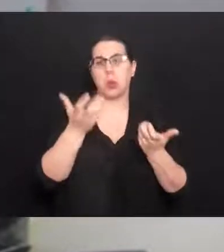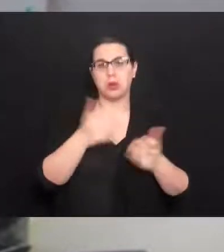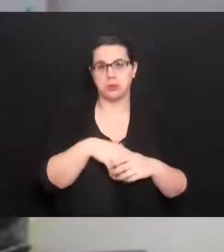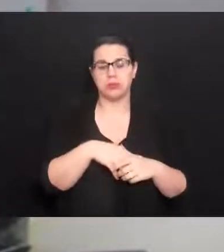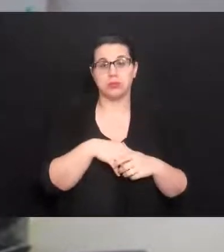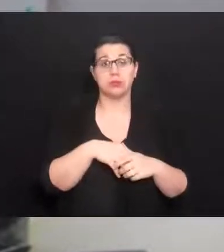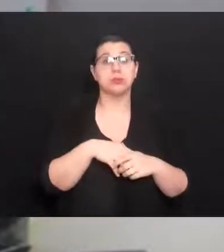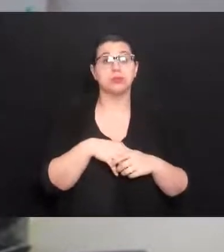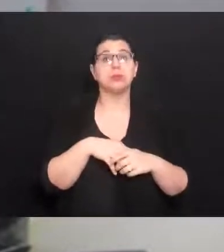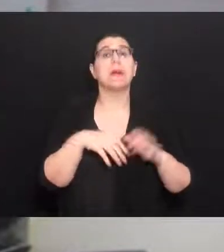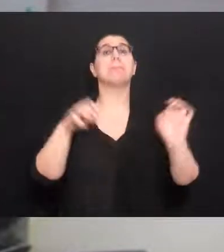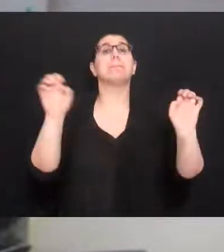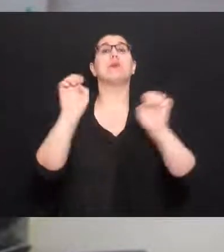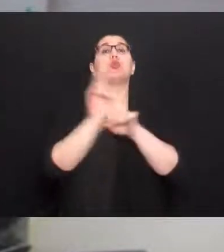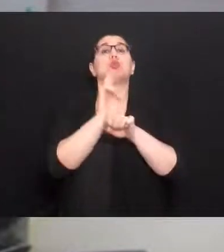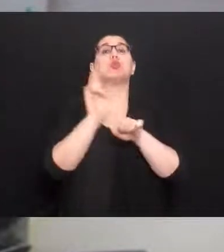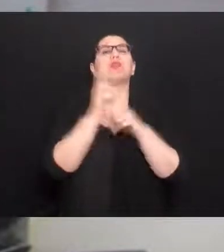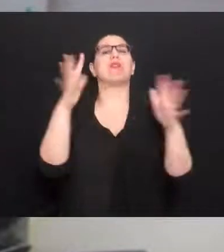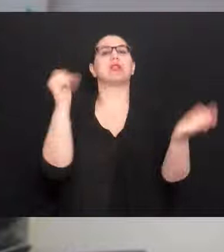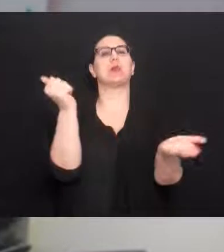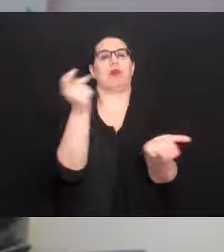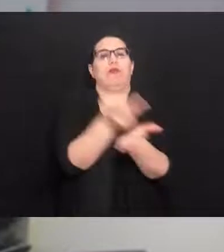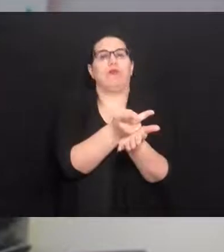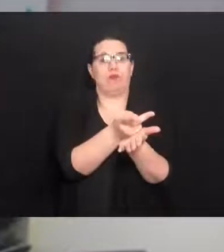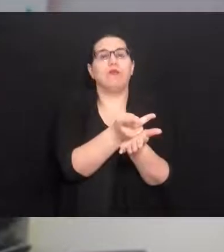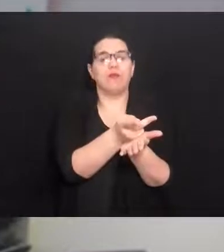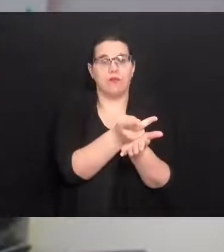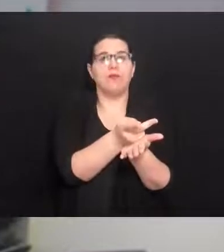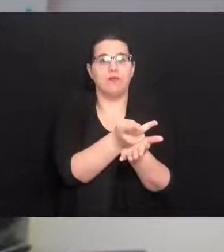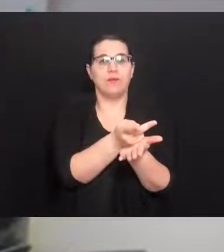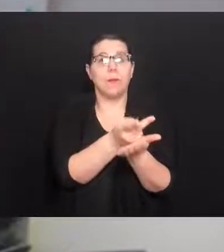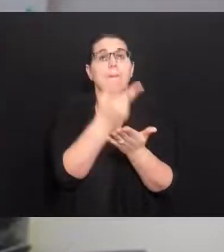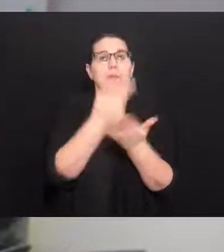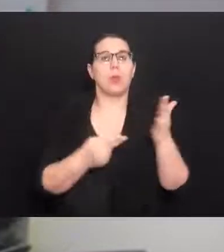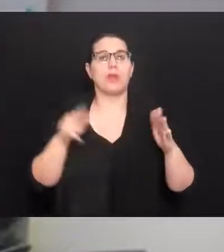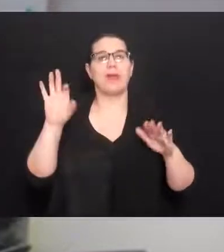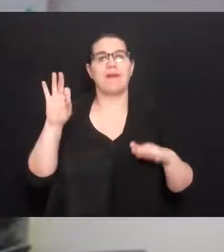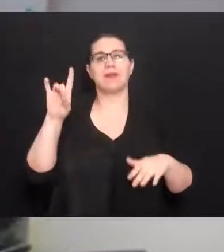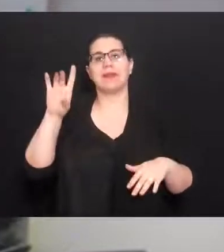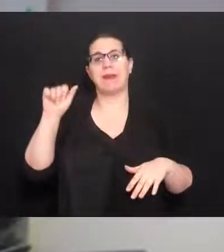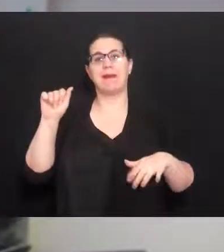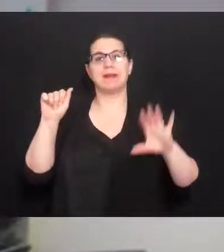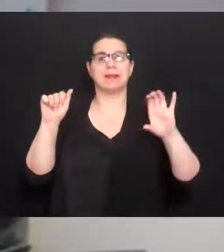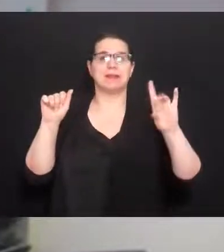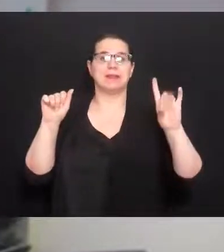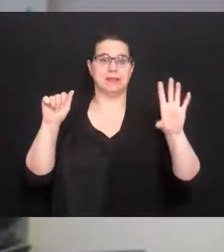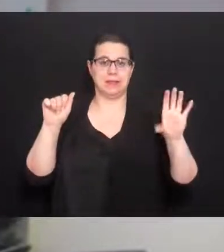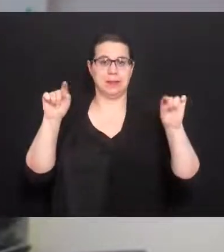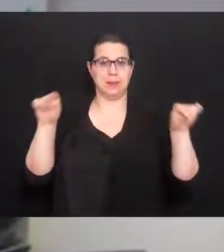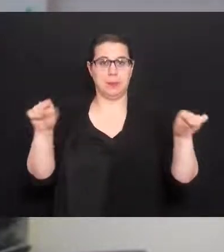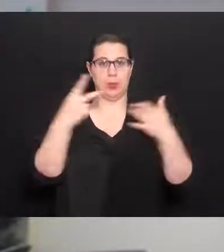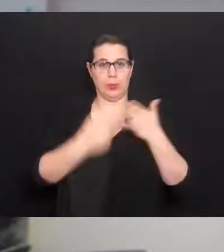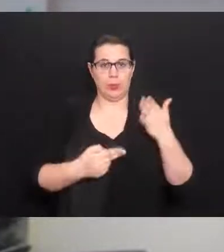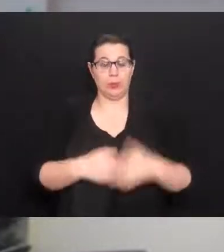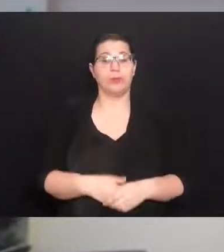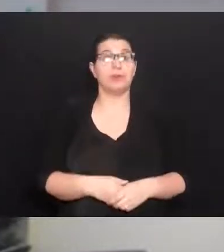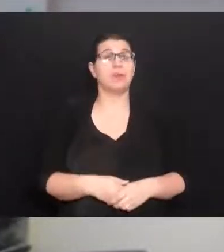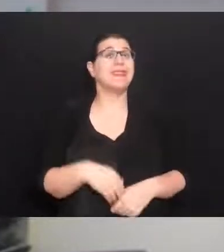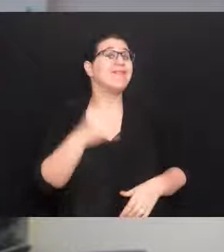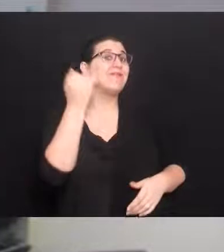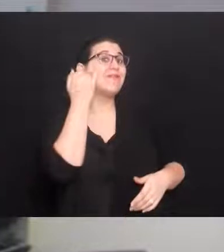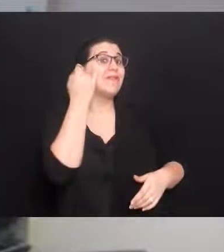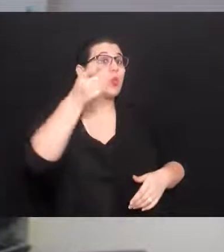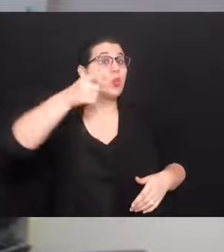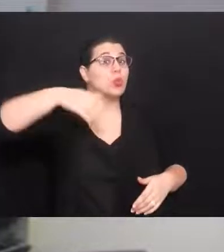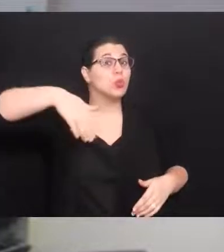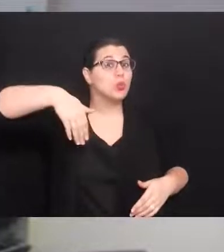under the emergency use authorization by both FDA and CDC. For people that got the Johnson & Johnson vaccine, that's